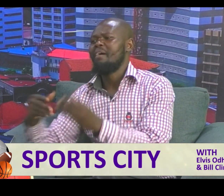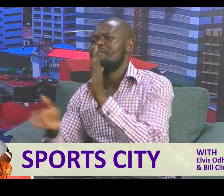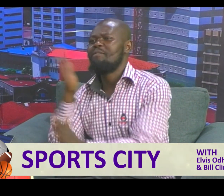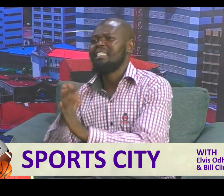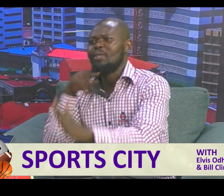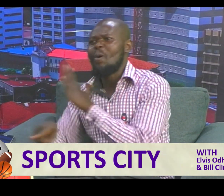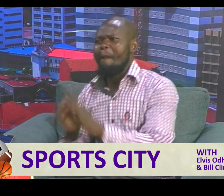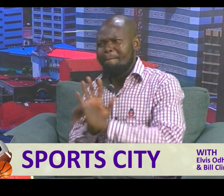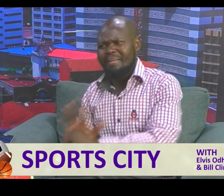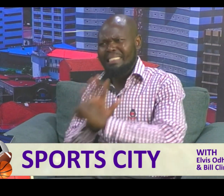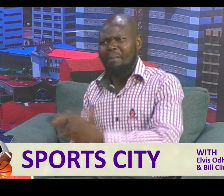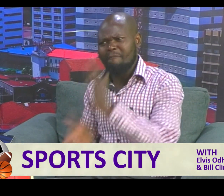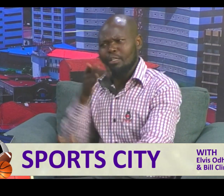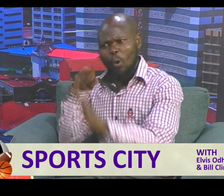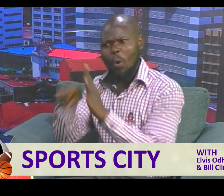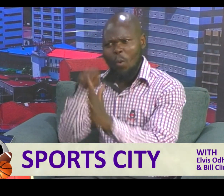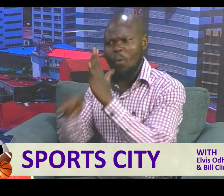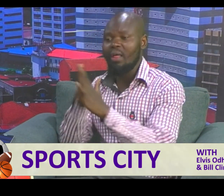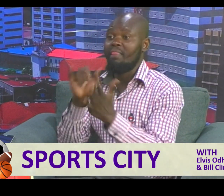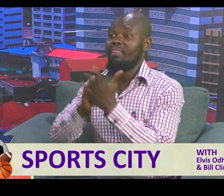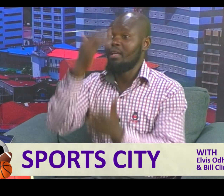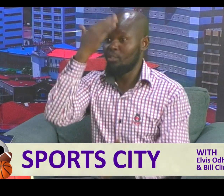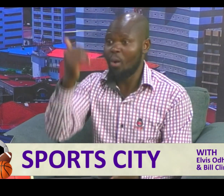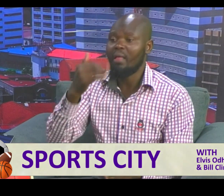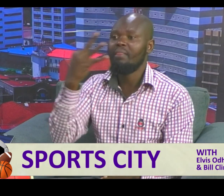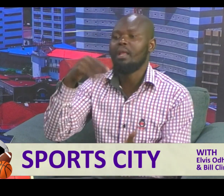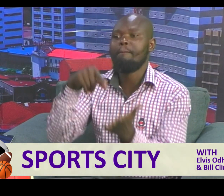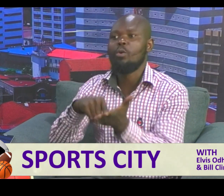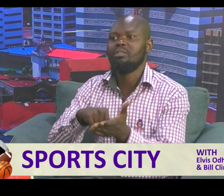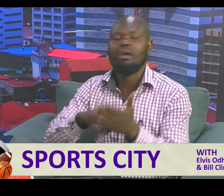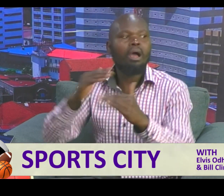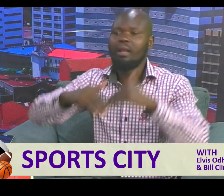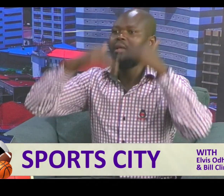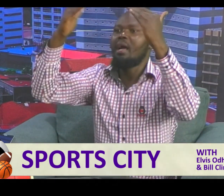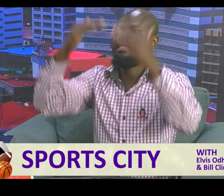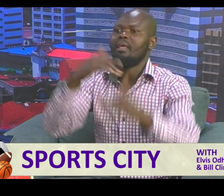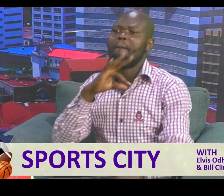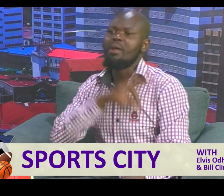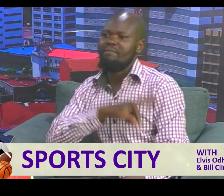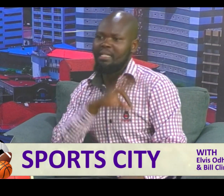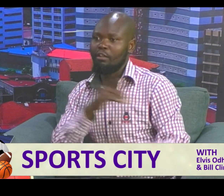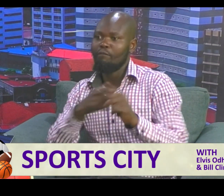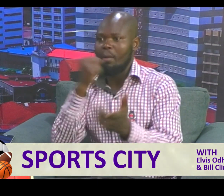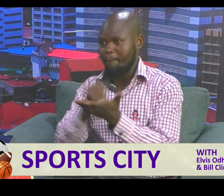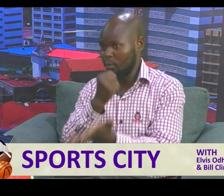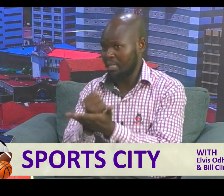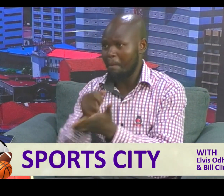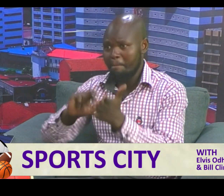So for them, they're getting these easy and cheap teams, so it's very much easier for them to score.